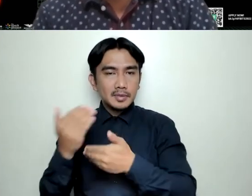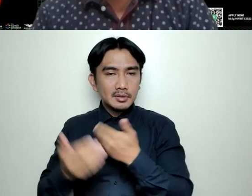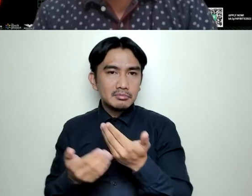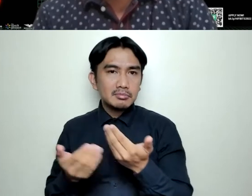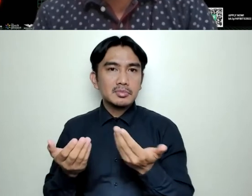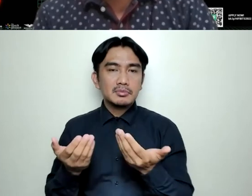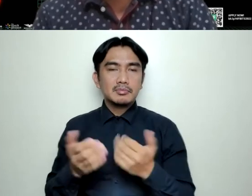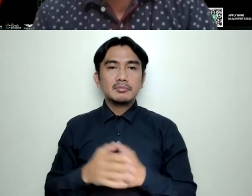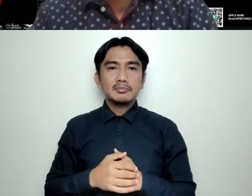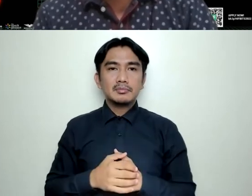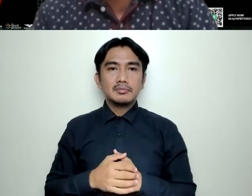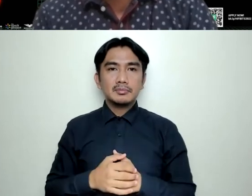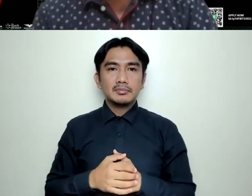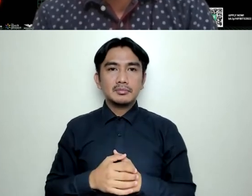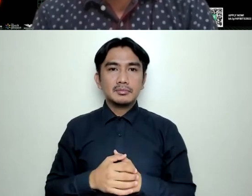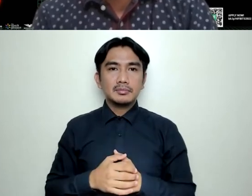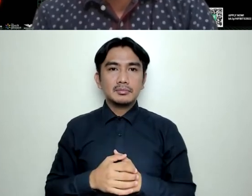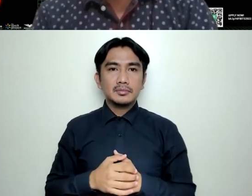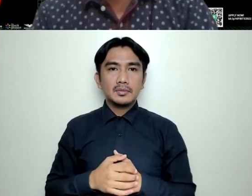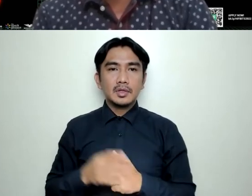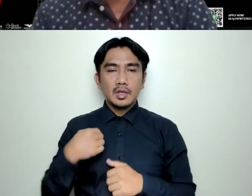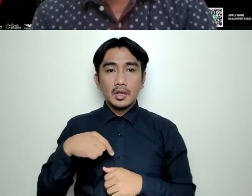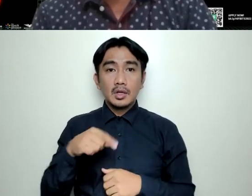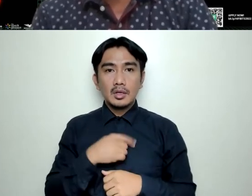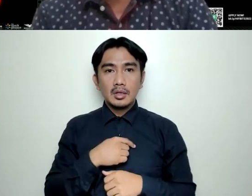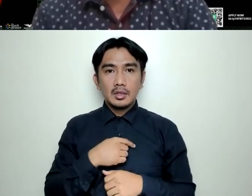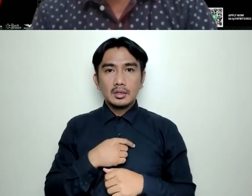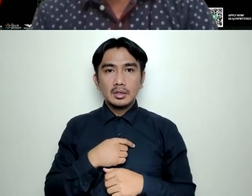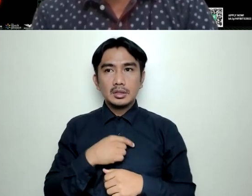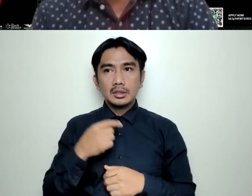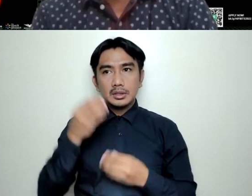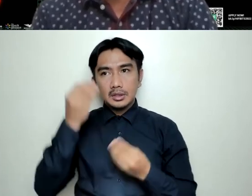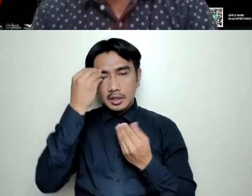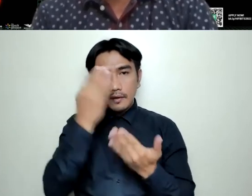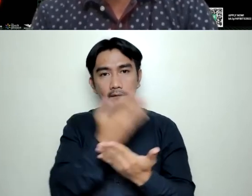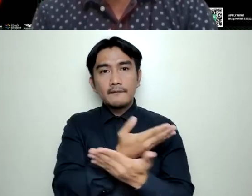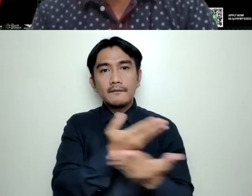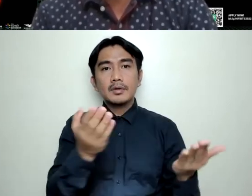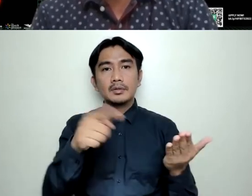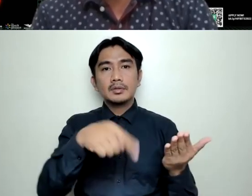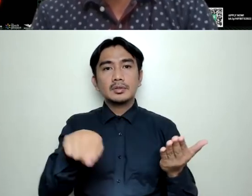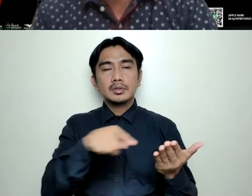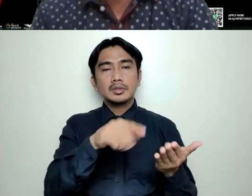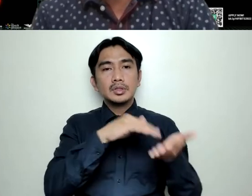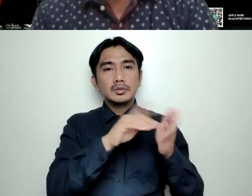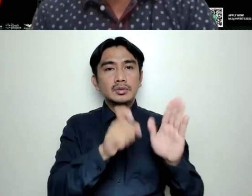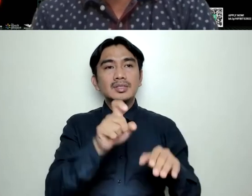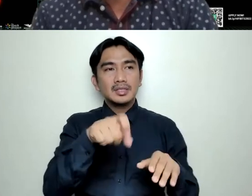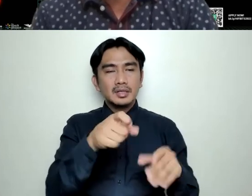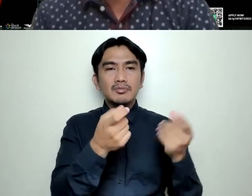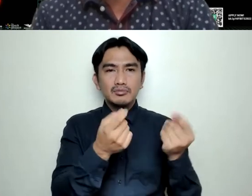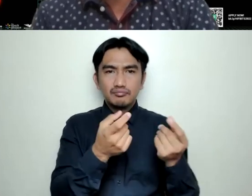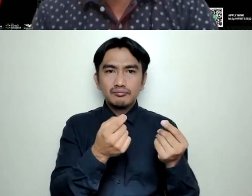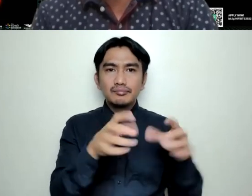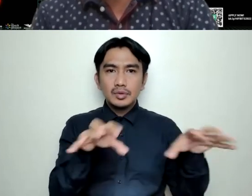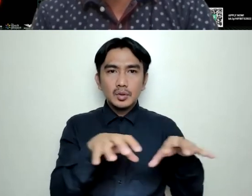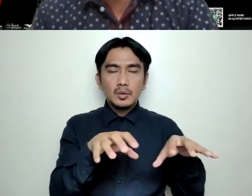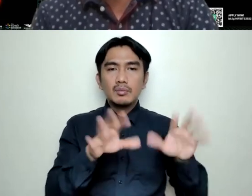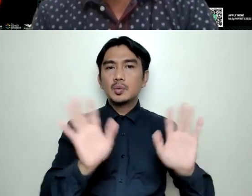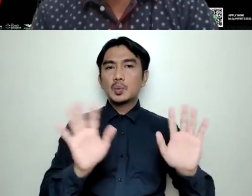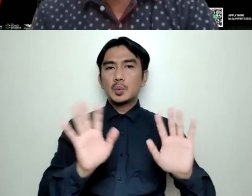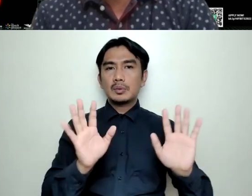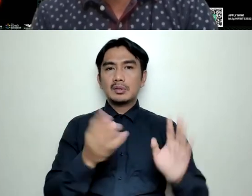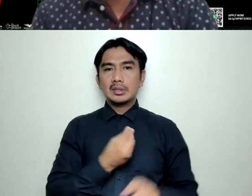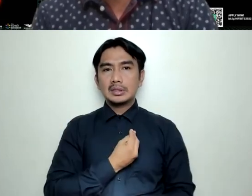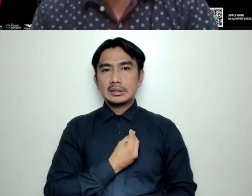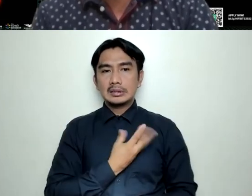siguro what we can say to our students is just to do your thing, no? To not be afraid. I mean, we have